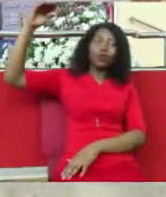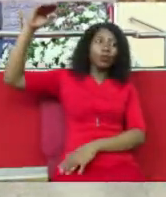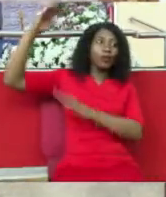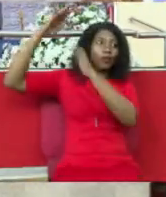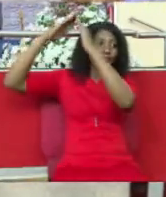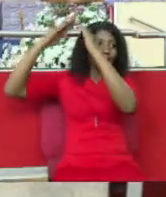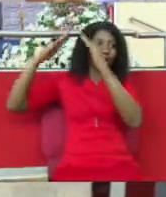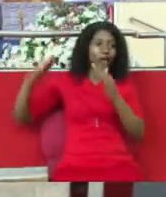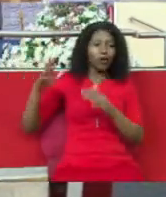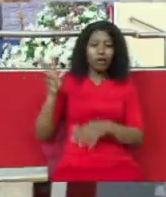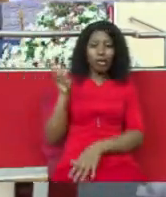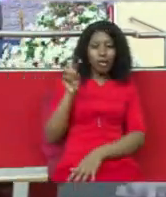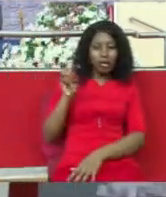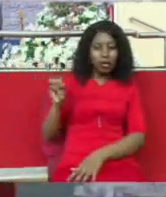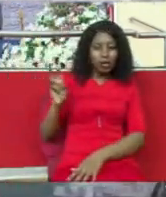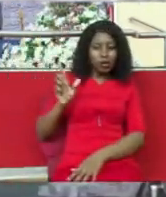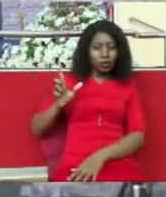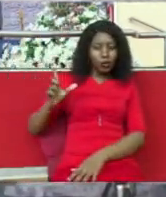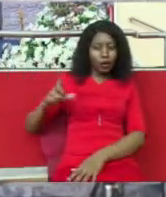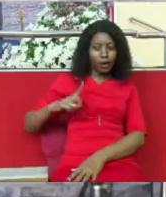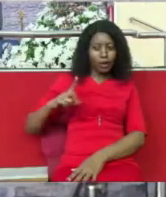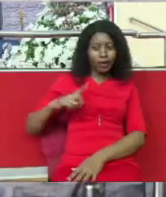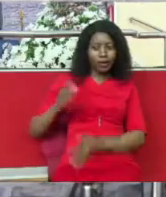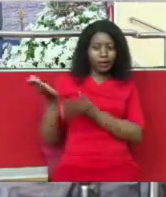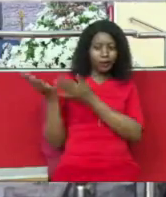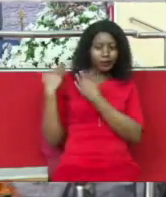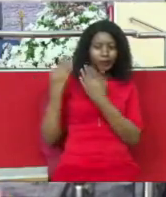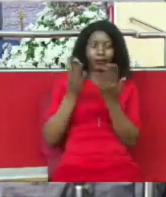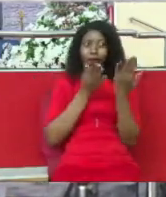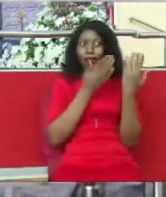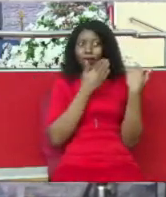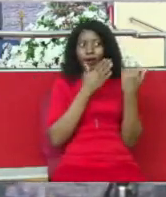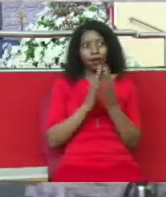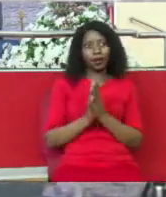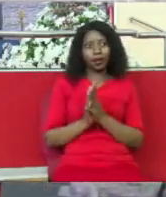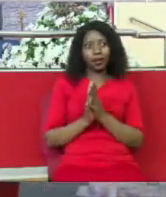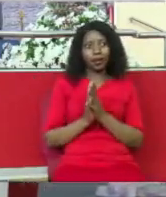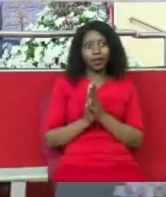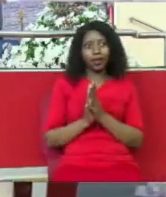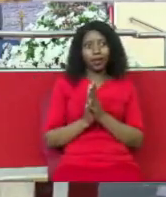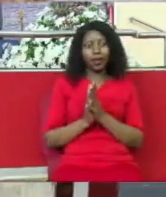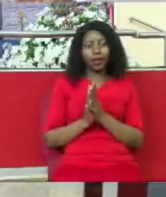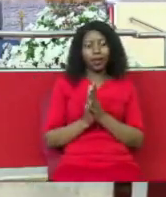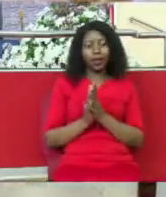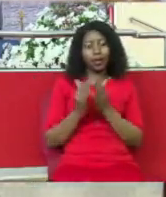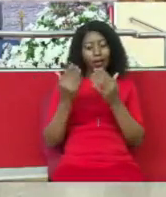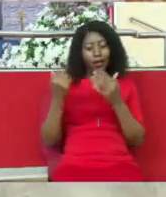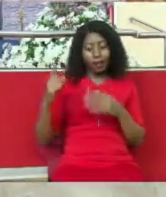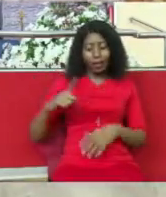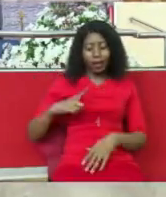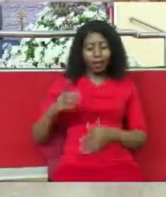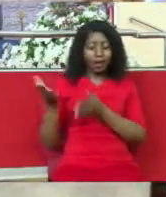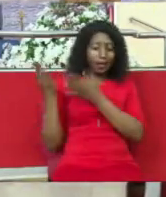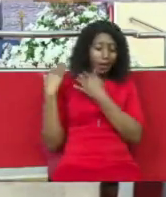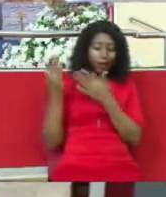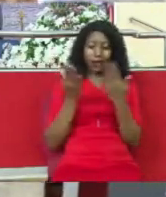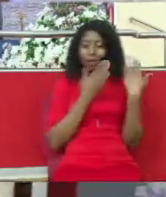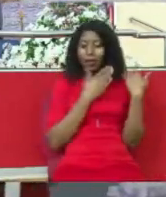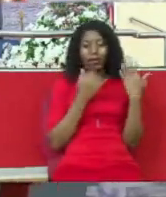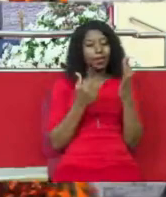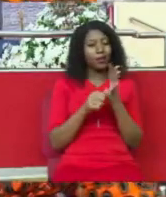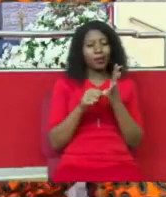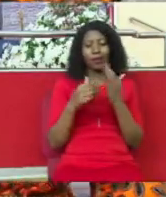akaona mtu akioga. The someone who was showering did not have a problem because alikuwa amemaliza kazi za mchana, lazima aende